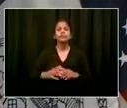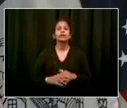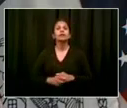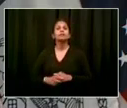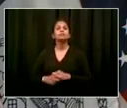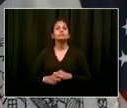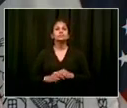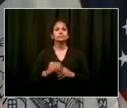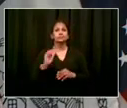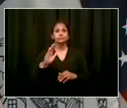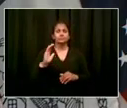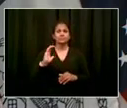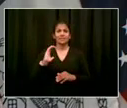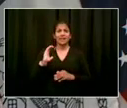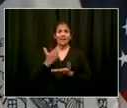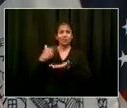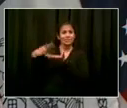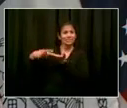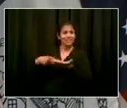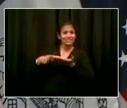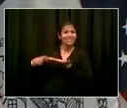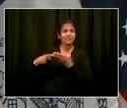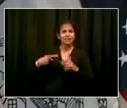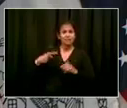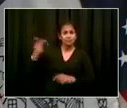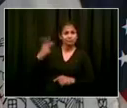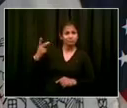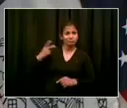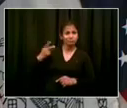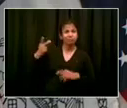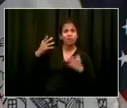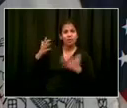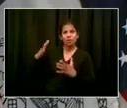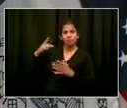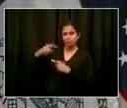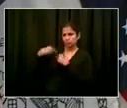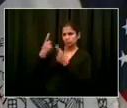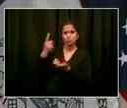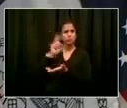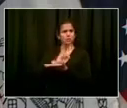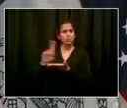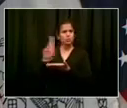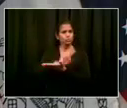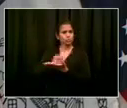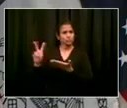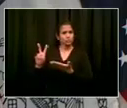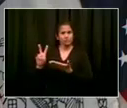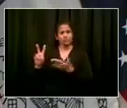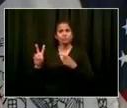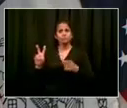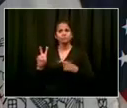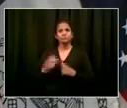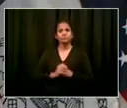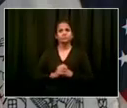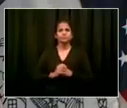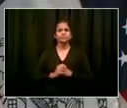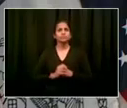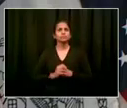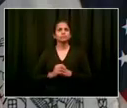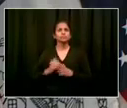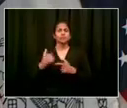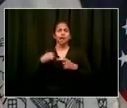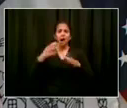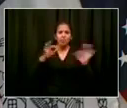have been going on for weeks. So I do want to be clear in this. Lots of back and forth between the city and